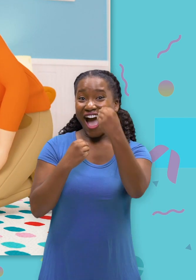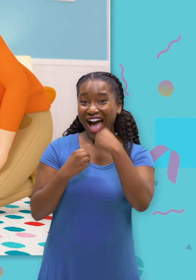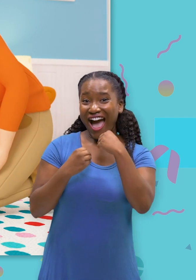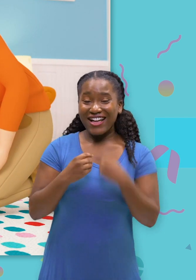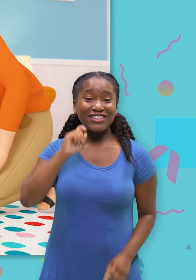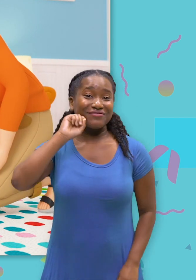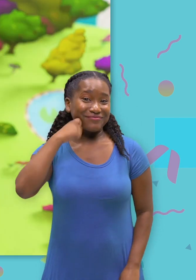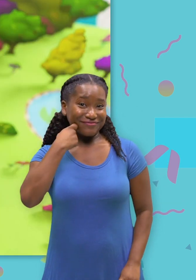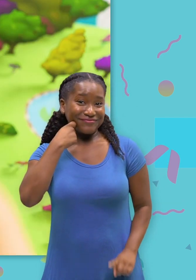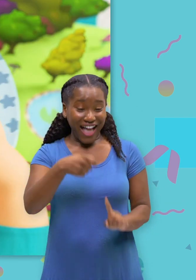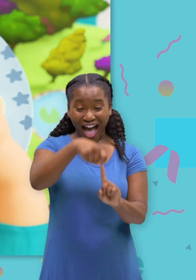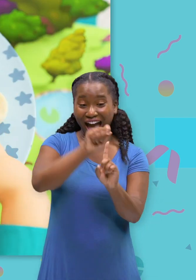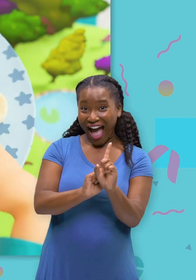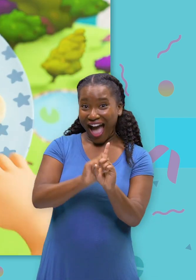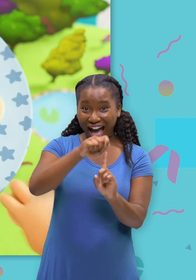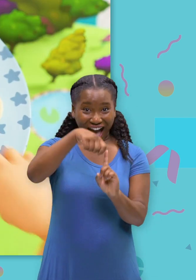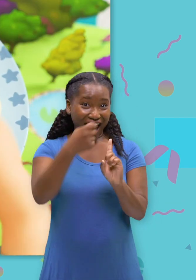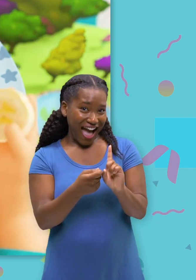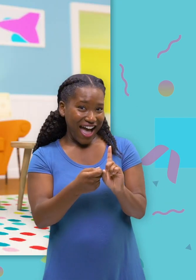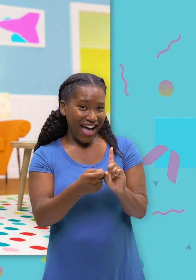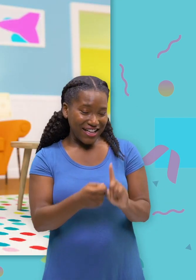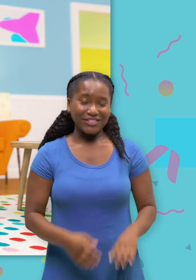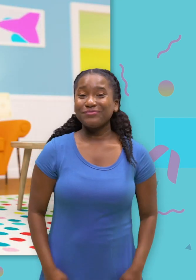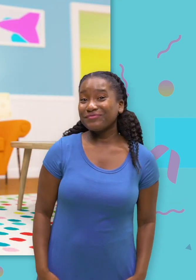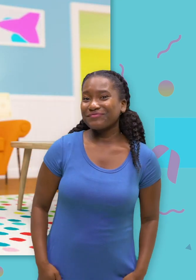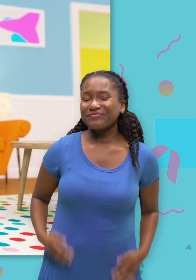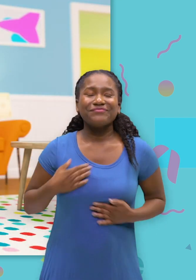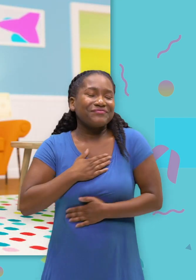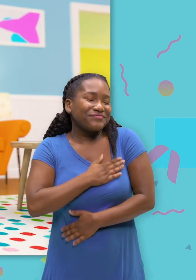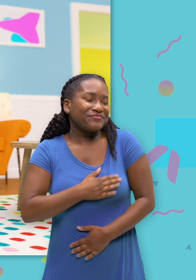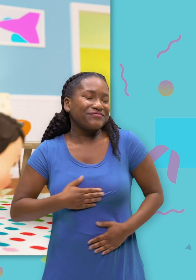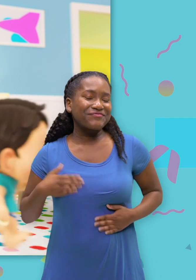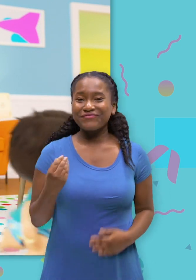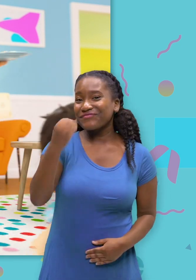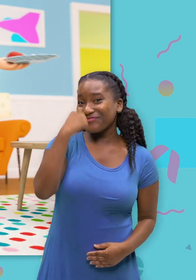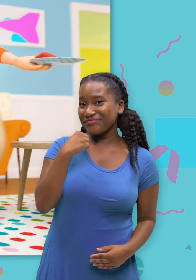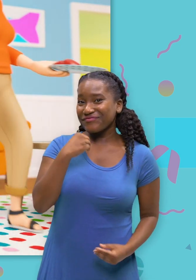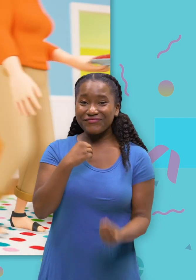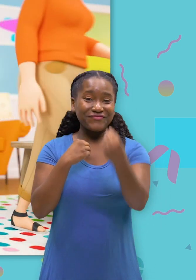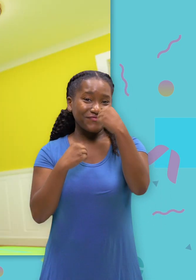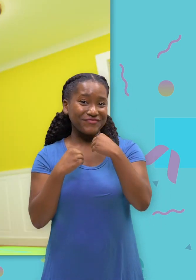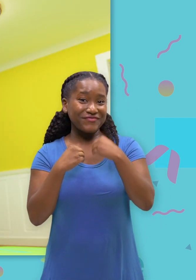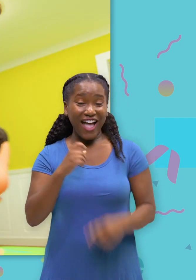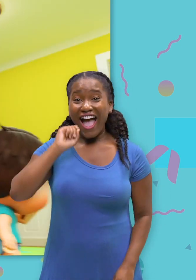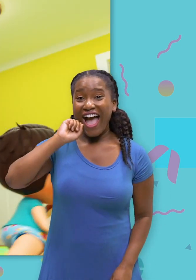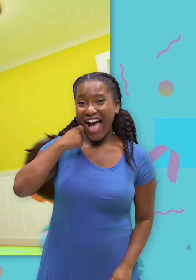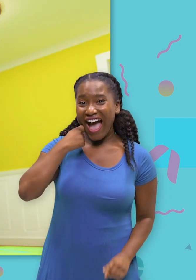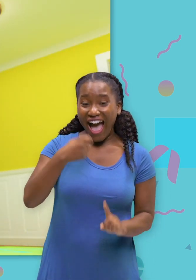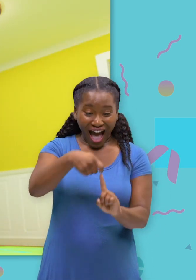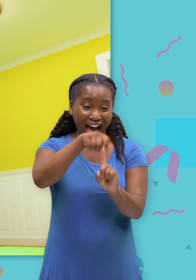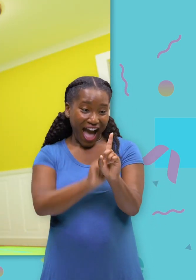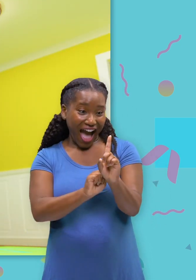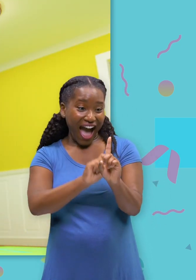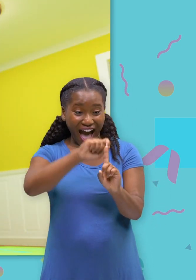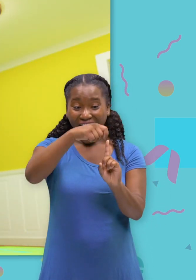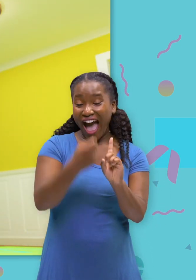eat, eat apples and bananas. I like to eat, eat,